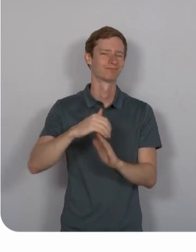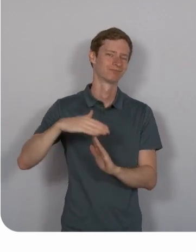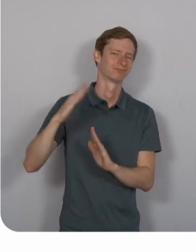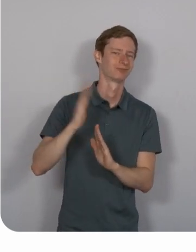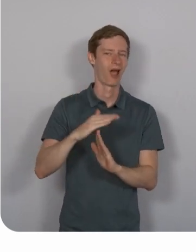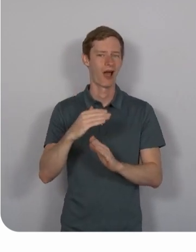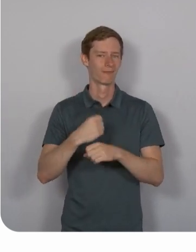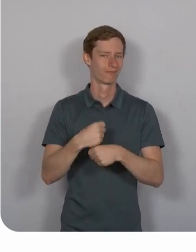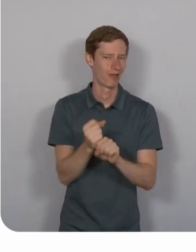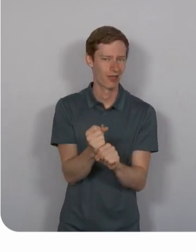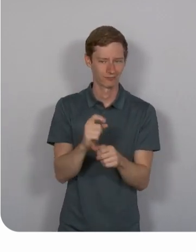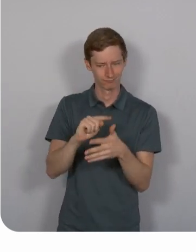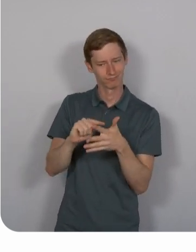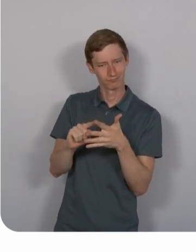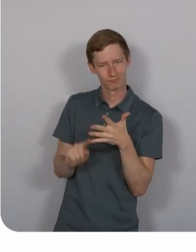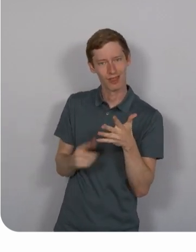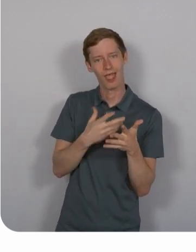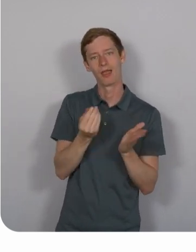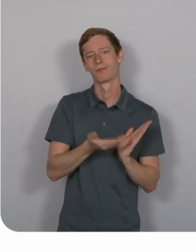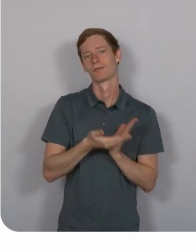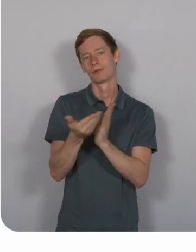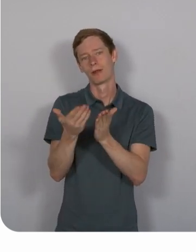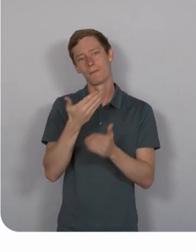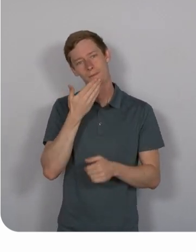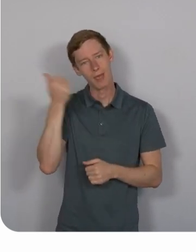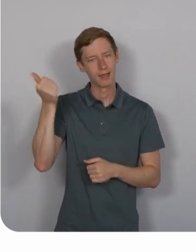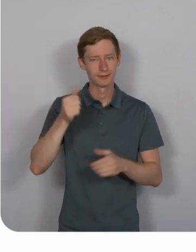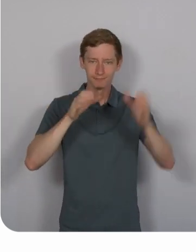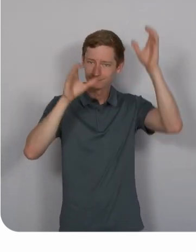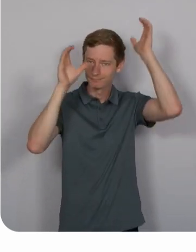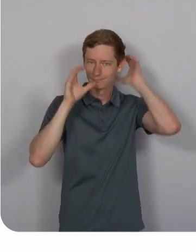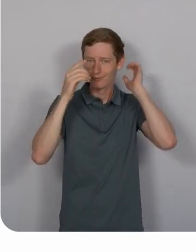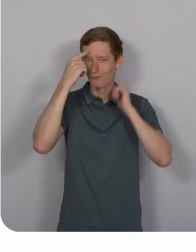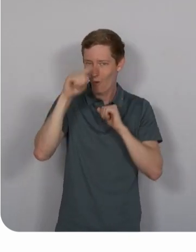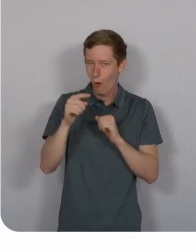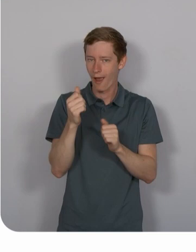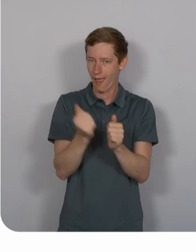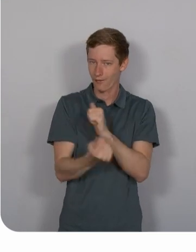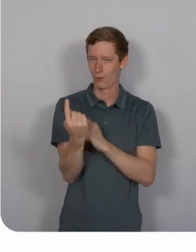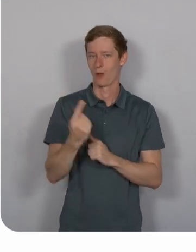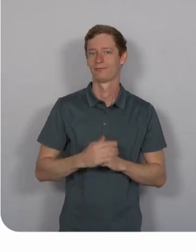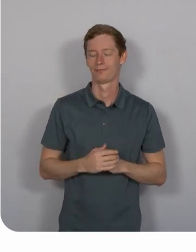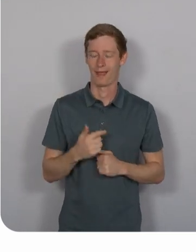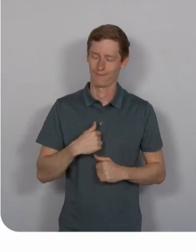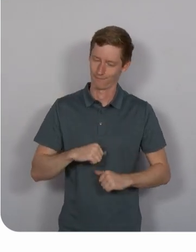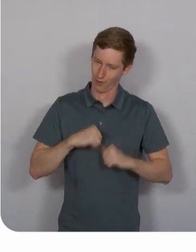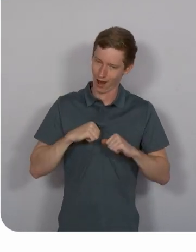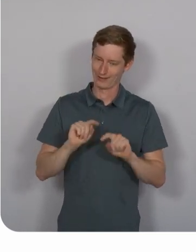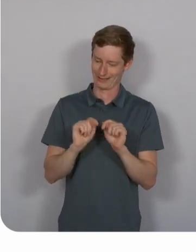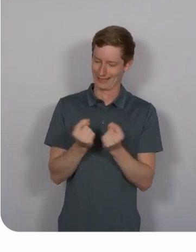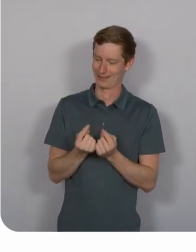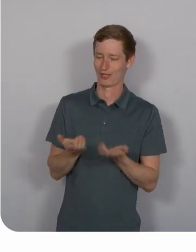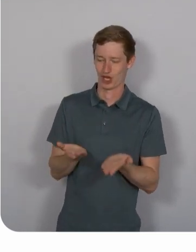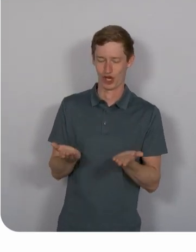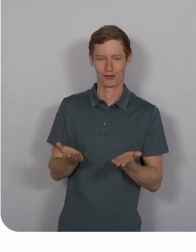continue leading on bringing the best devices to everyone. And I'm really proud of the progress that the team has made here. So congrats, guys.